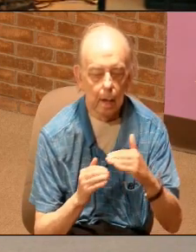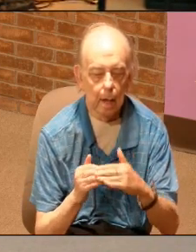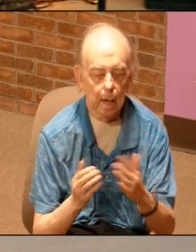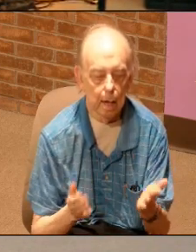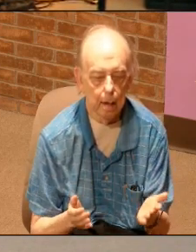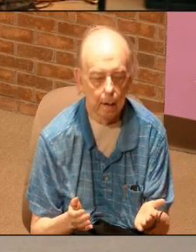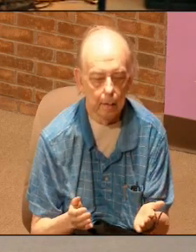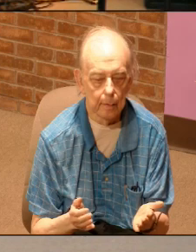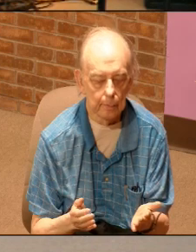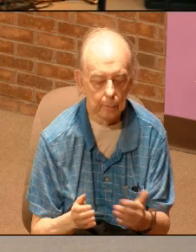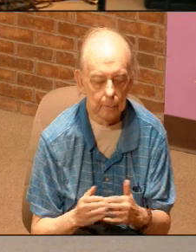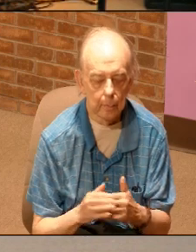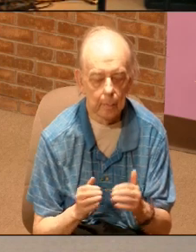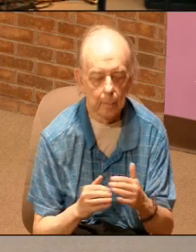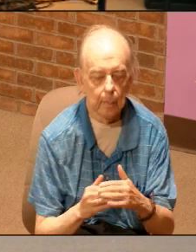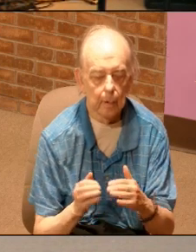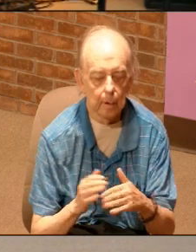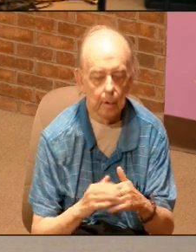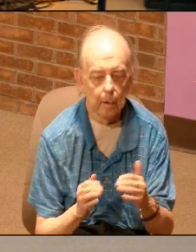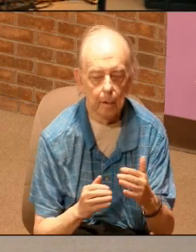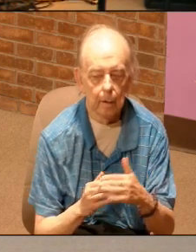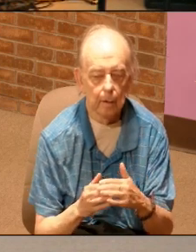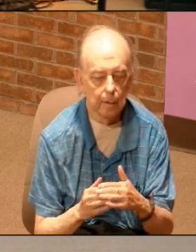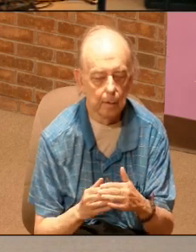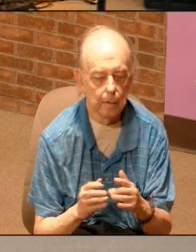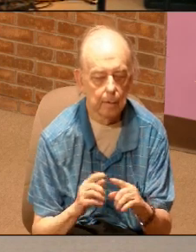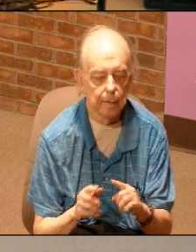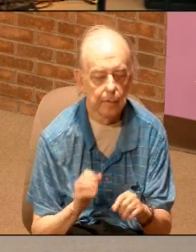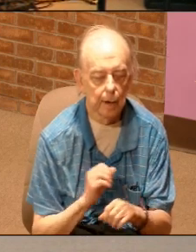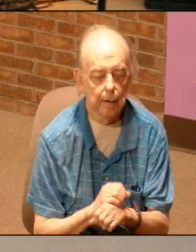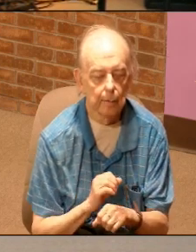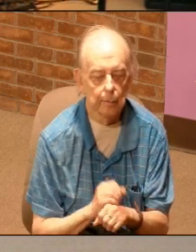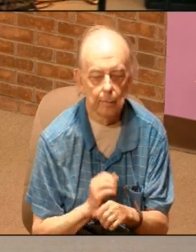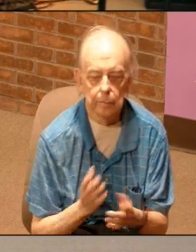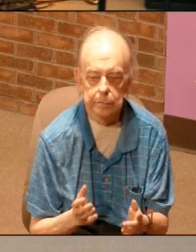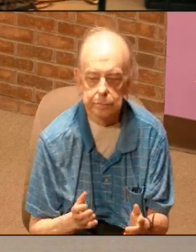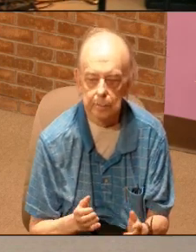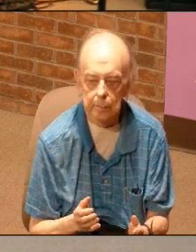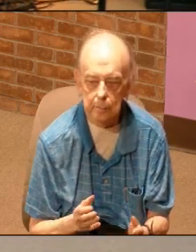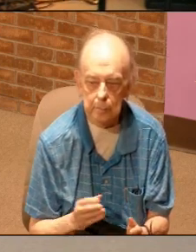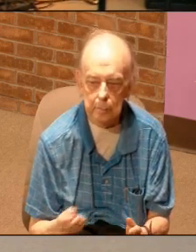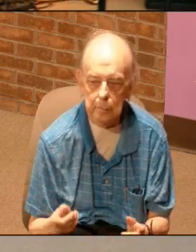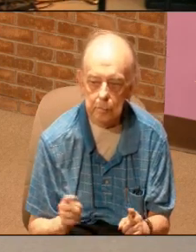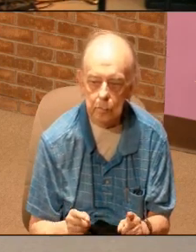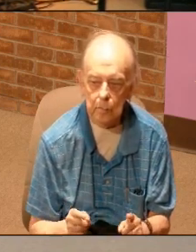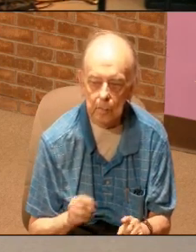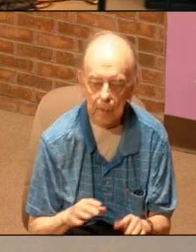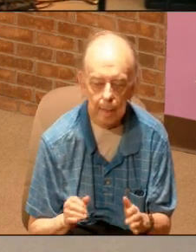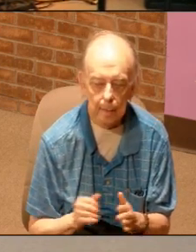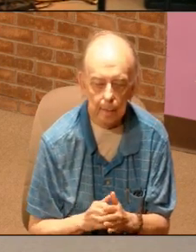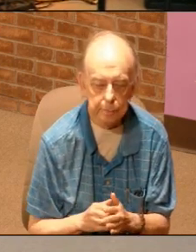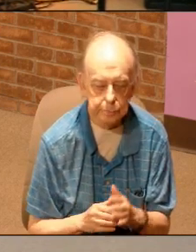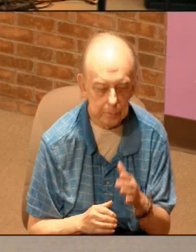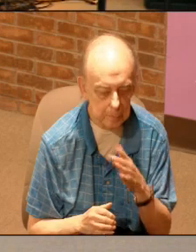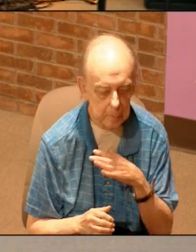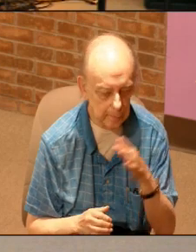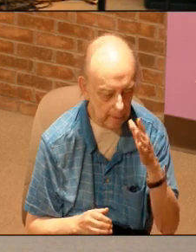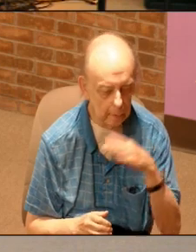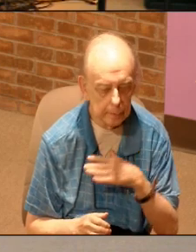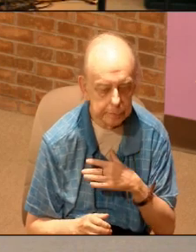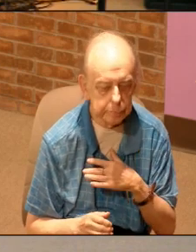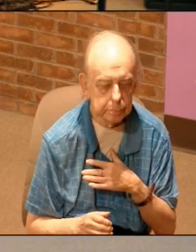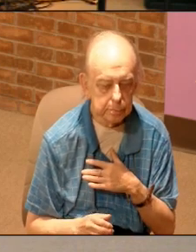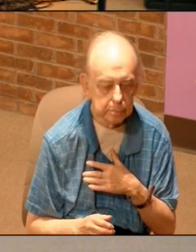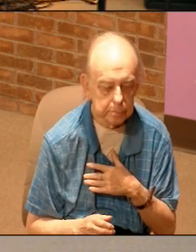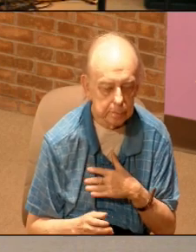I'm stacking these things up on top of each other, on top of each other, and on top of each other. And when I do that, ladies and gentlemen, I can